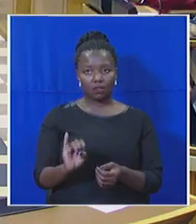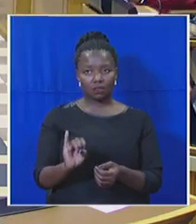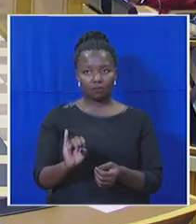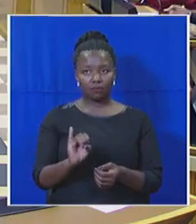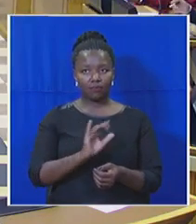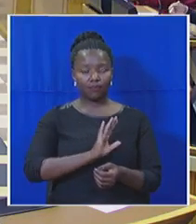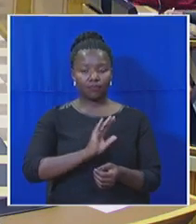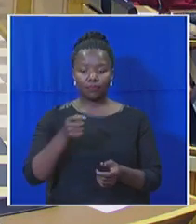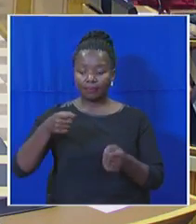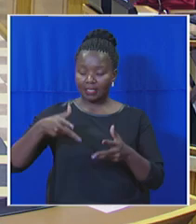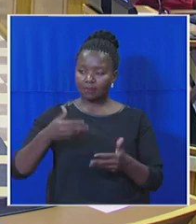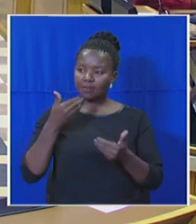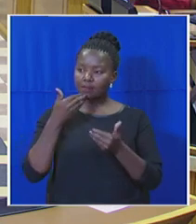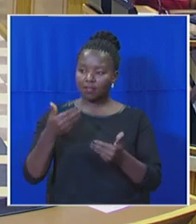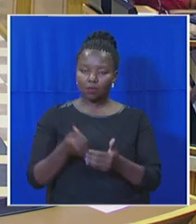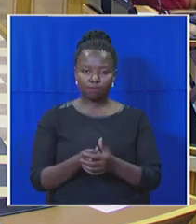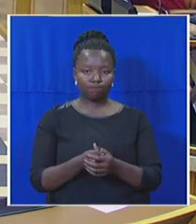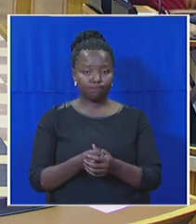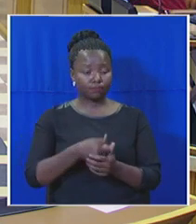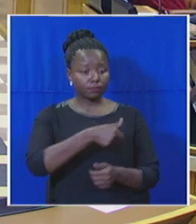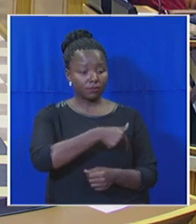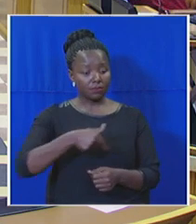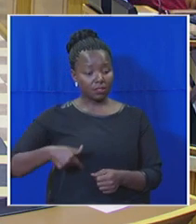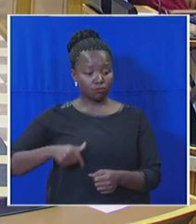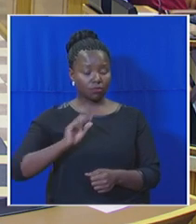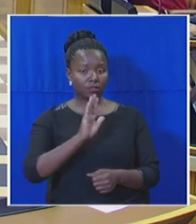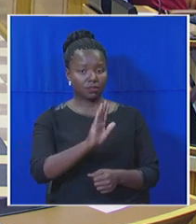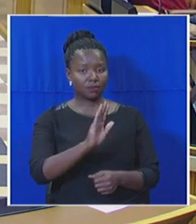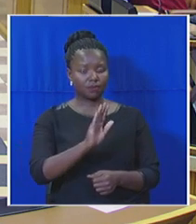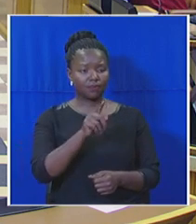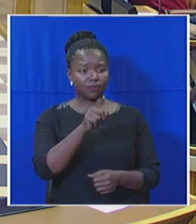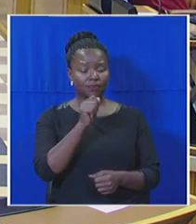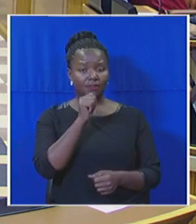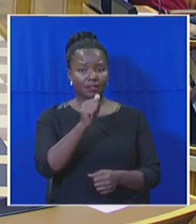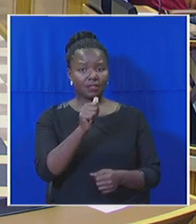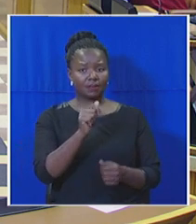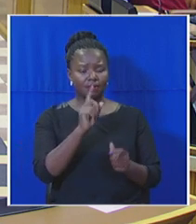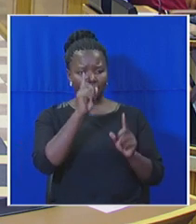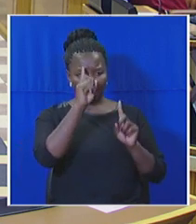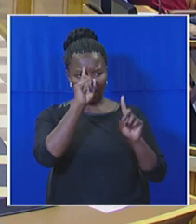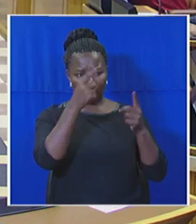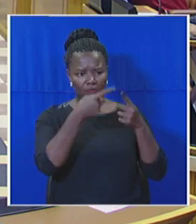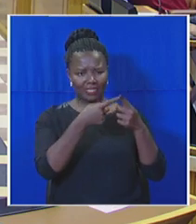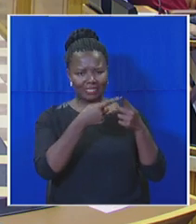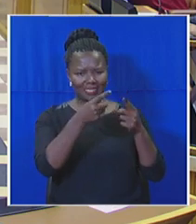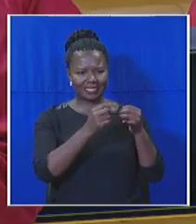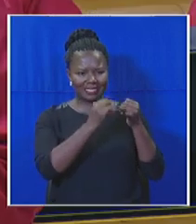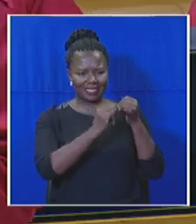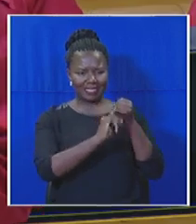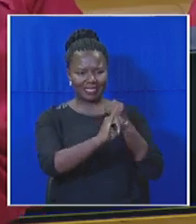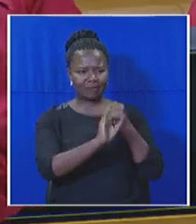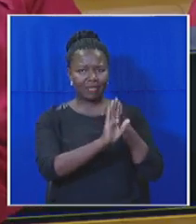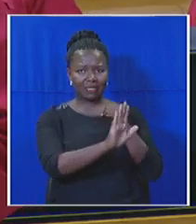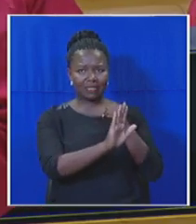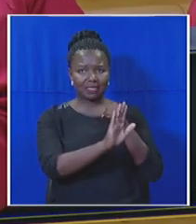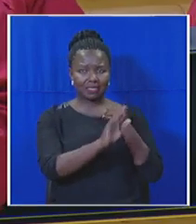Thank you, Speaker. Mr. President, the idea of institutional autonomy comes into being to